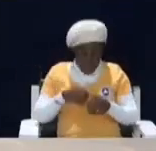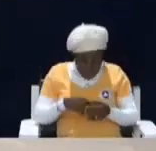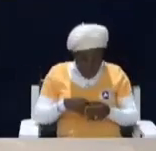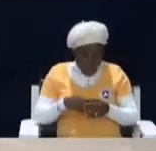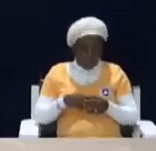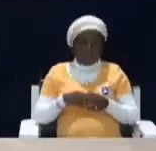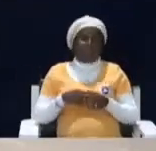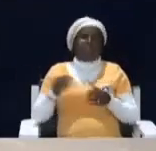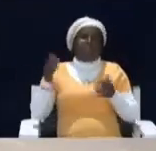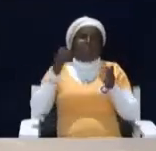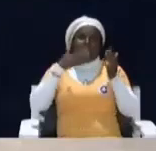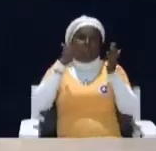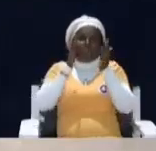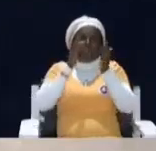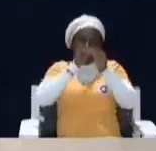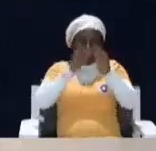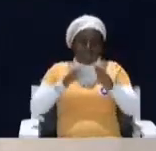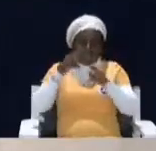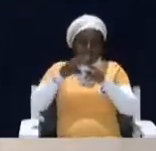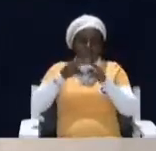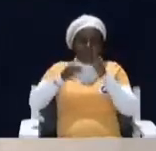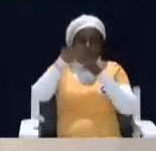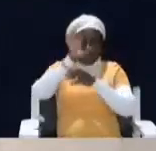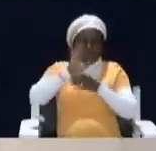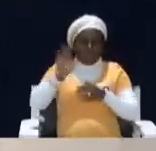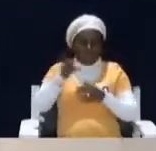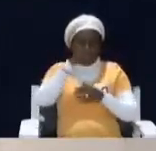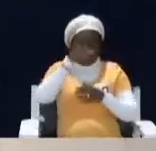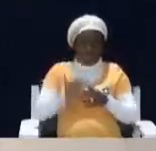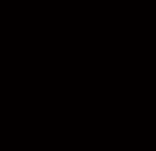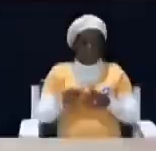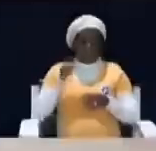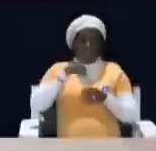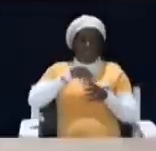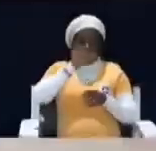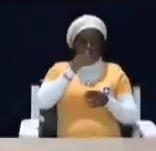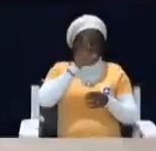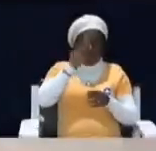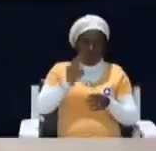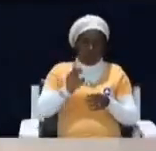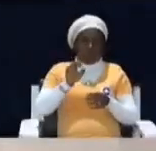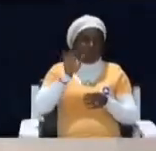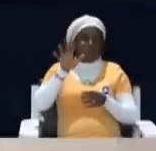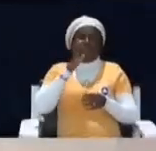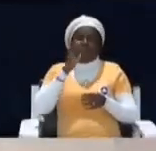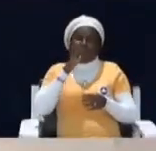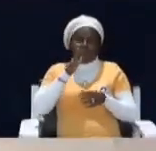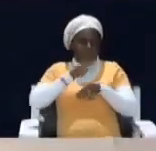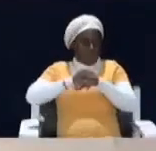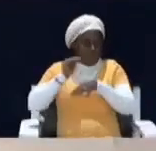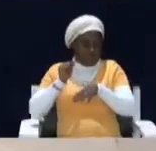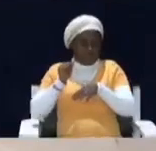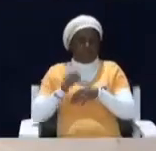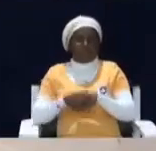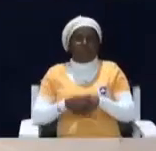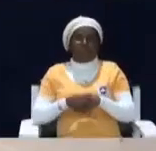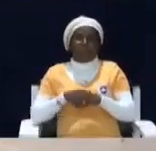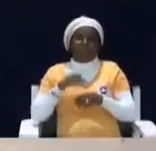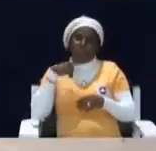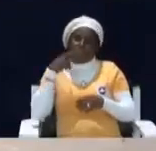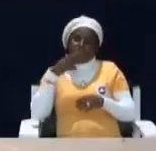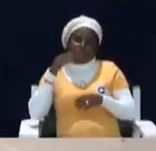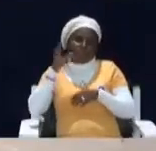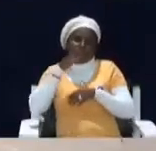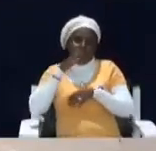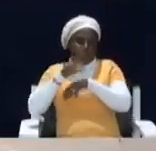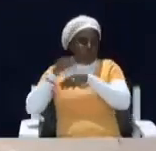me. I bless the name of the Lord. Secondly, in June, my mom called me. She said,